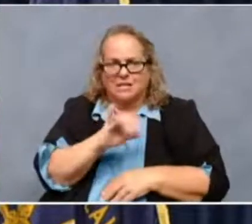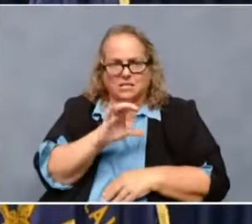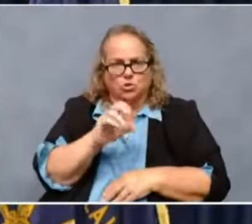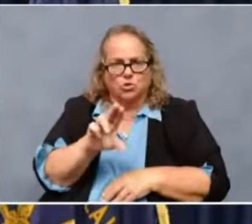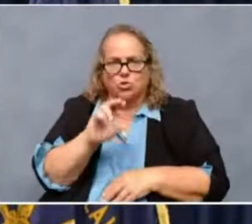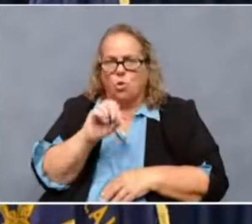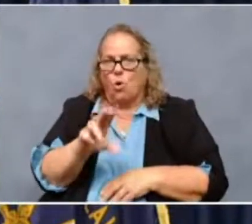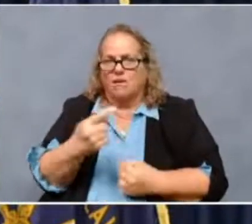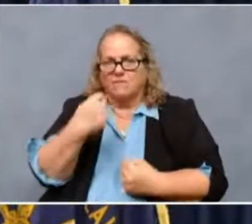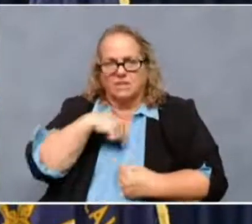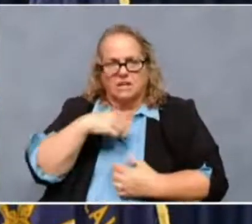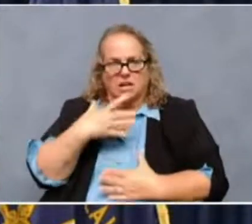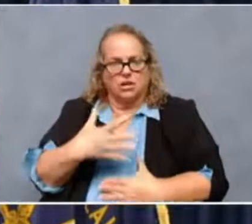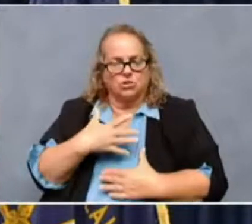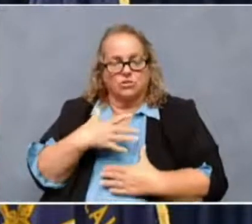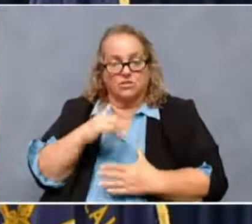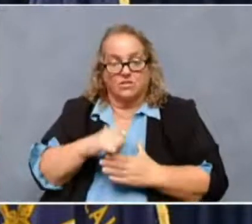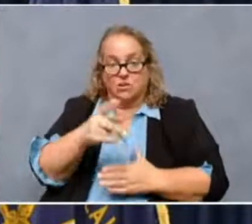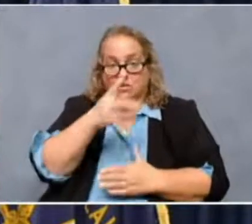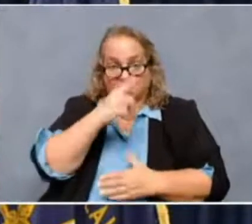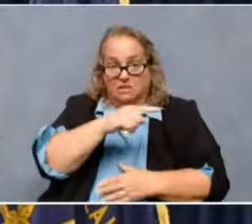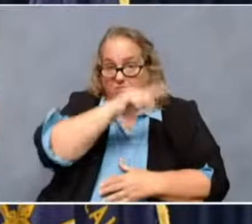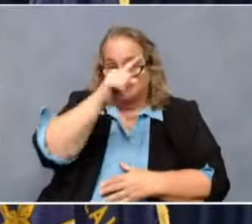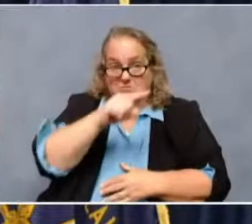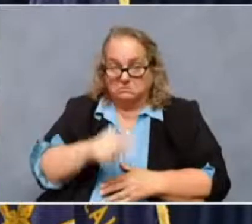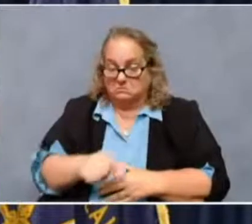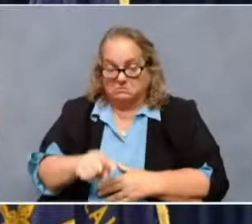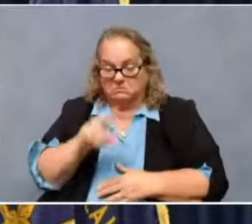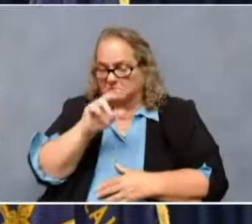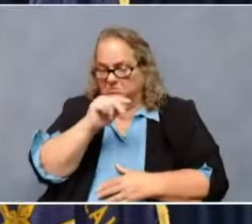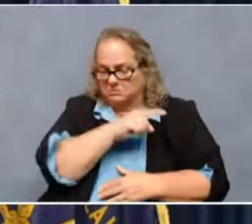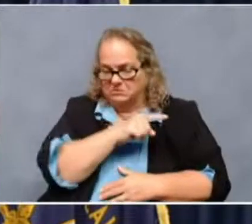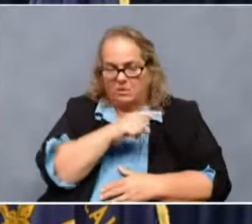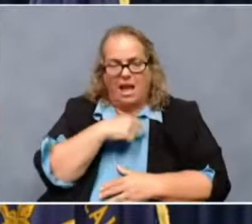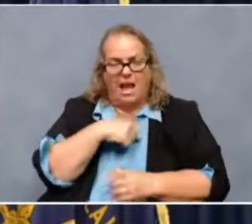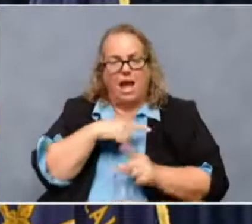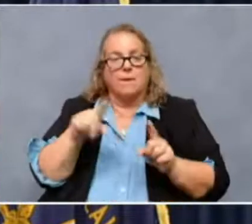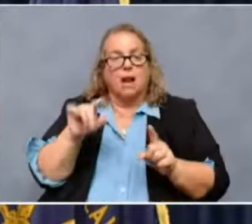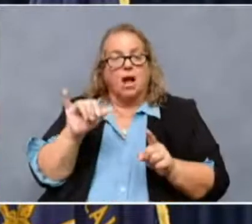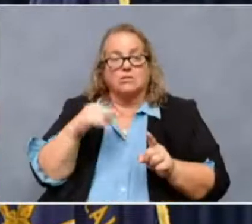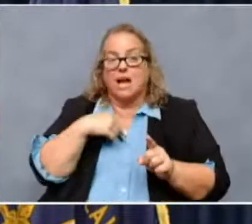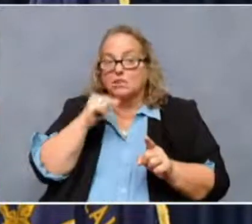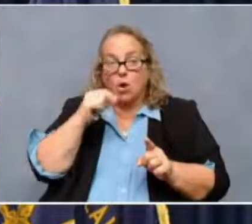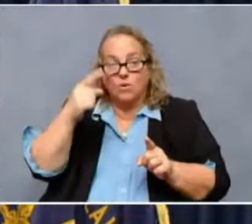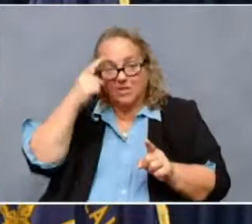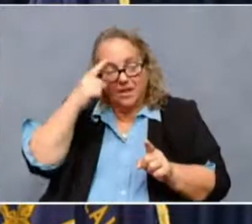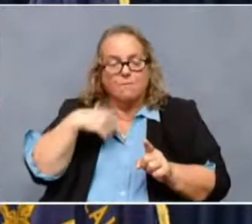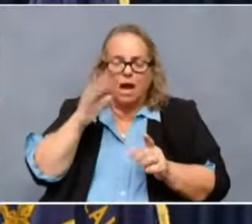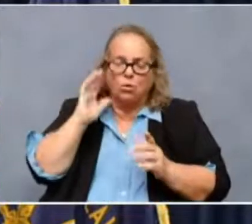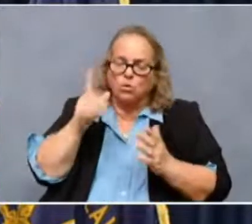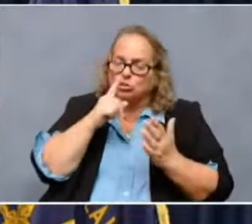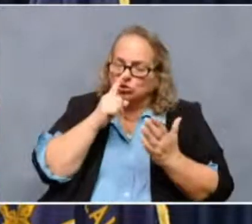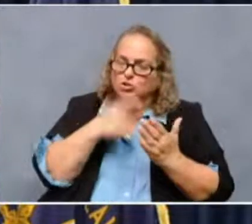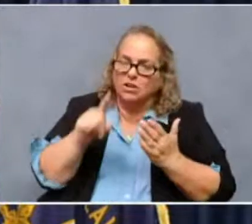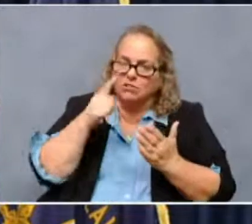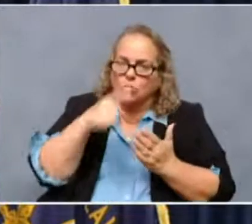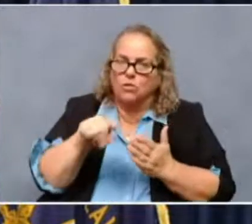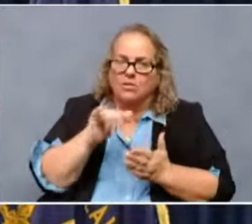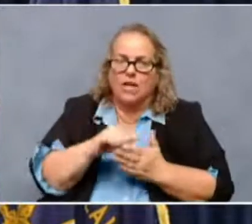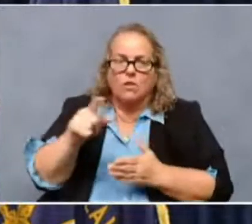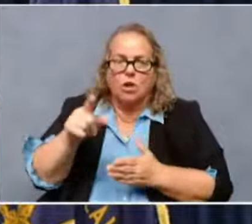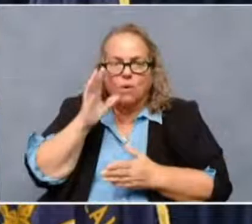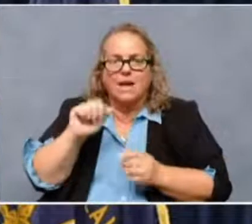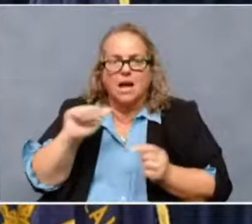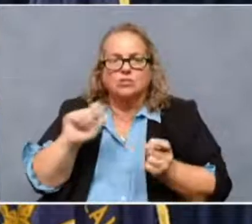line charts you see. I also don't believe, but I want to check, and I will double check for you, that there will be a change